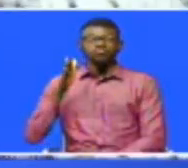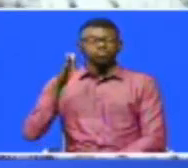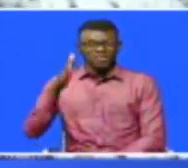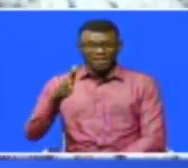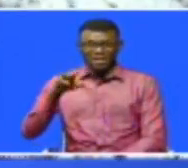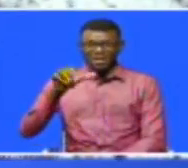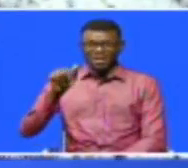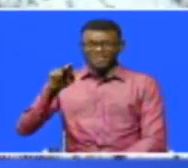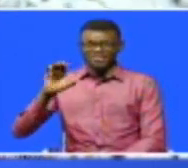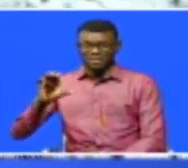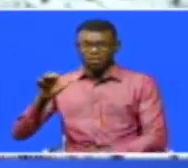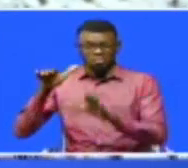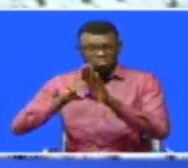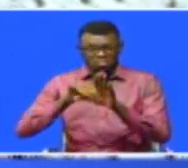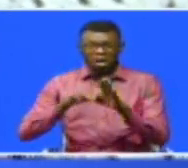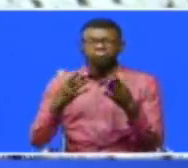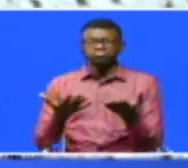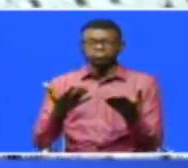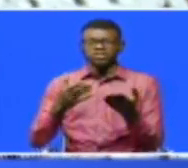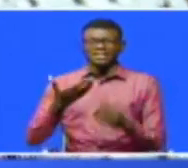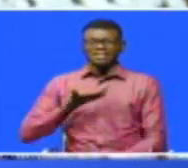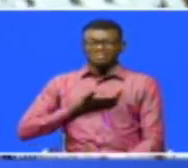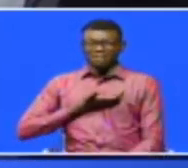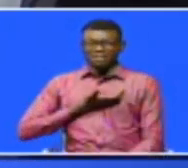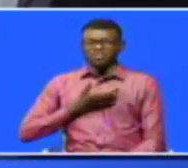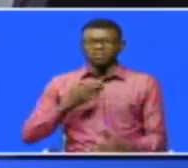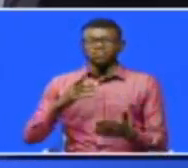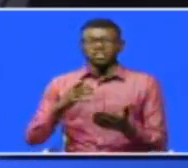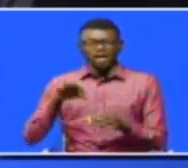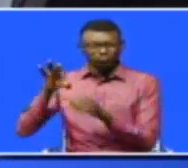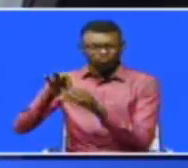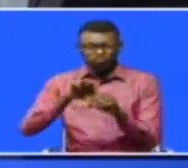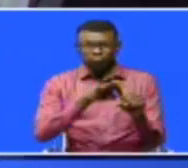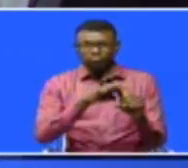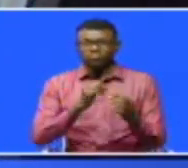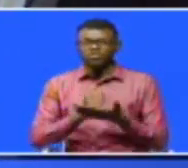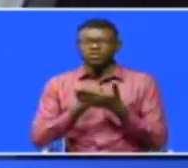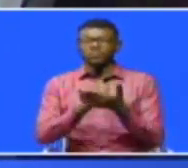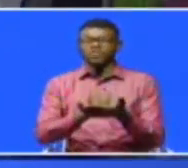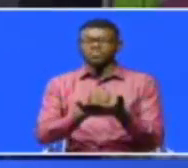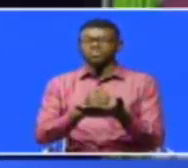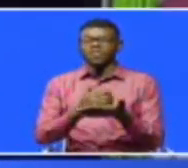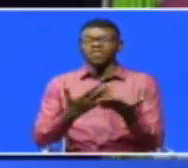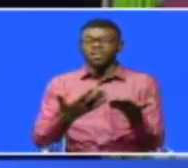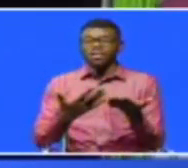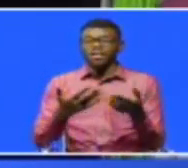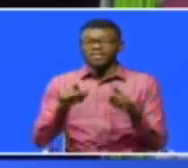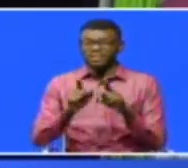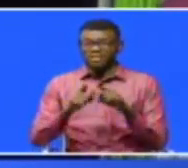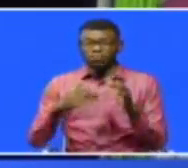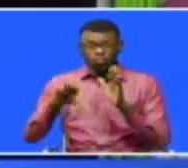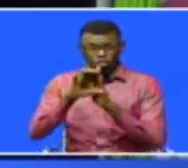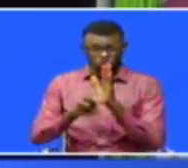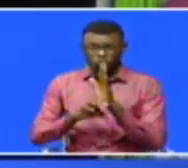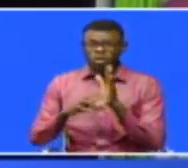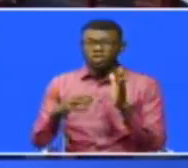ANC. Membership to the council, it will appear, was deliberately elected to reflect the face of Kenya. One of the radical provisions in the new